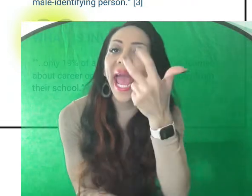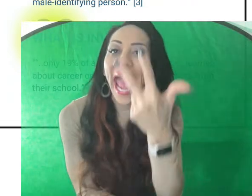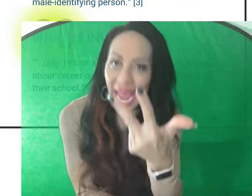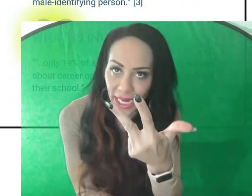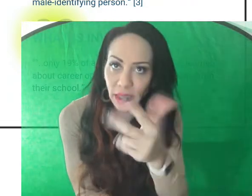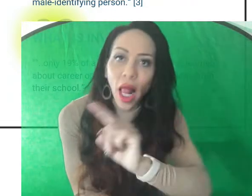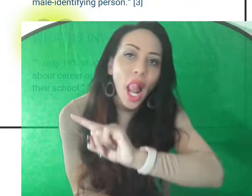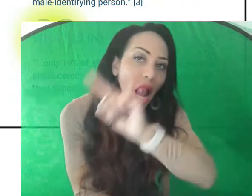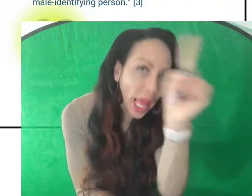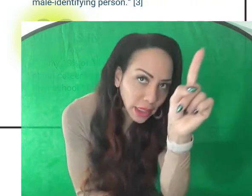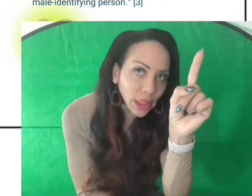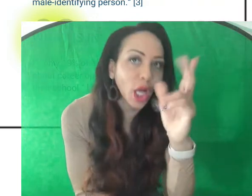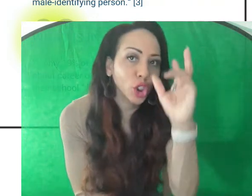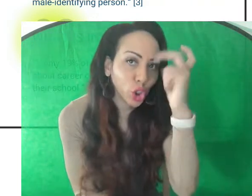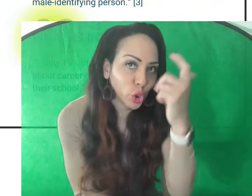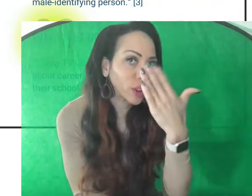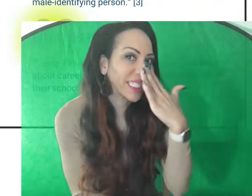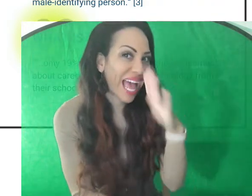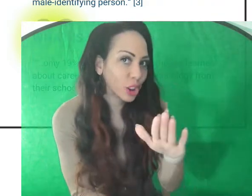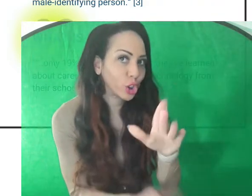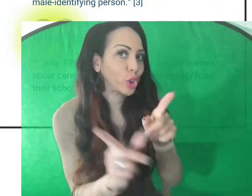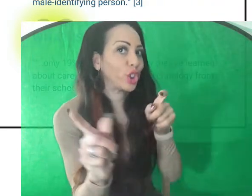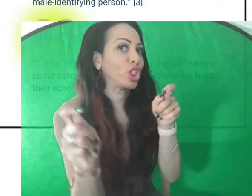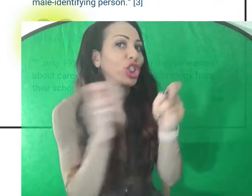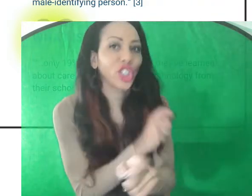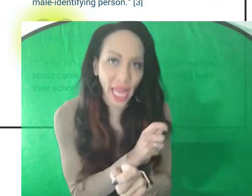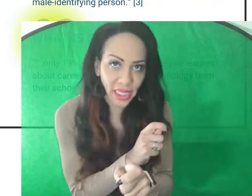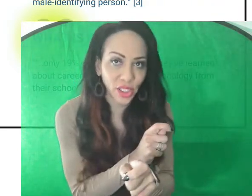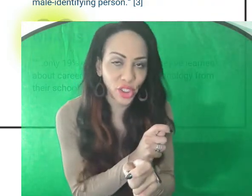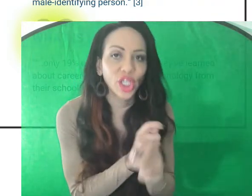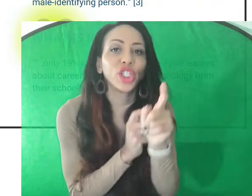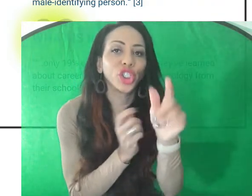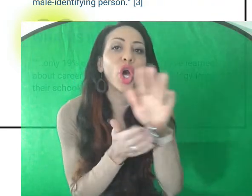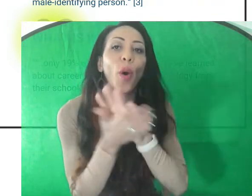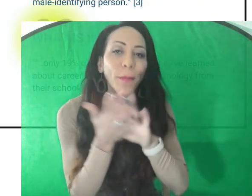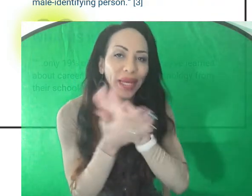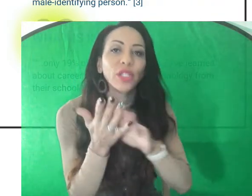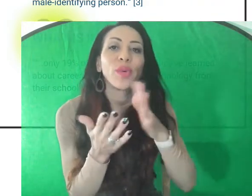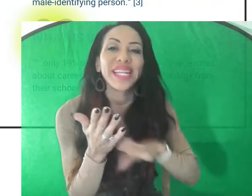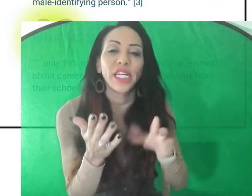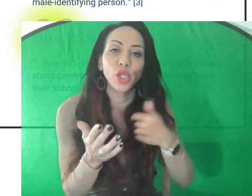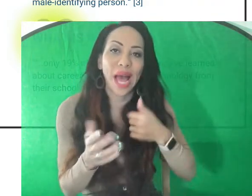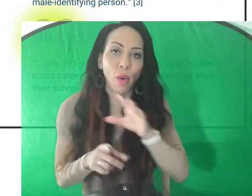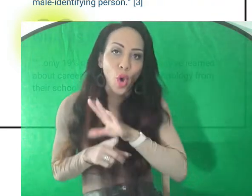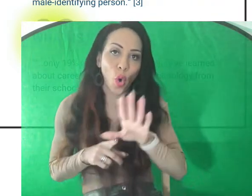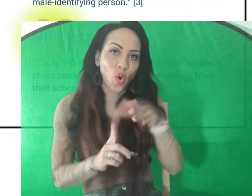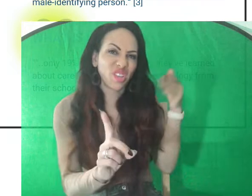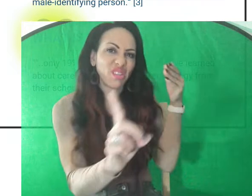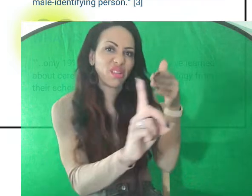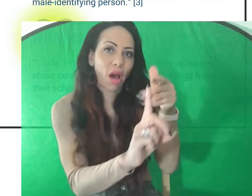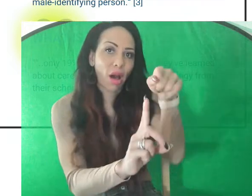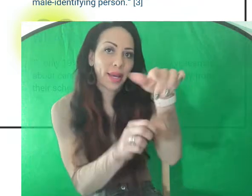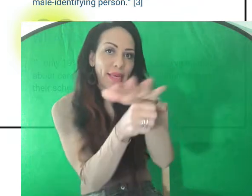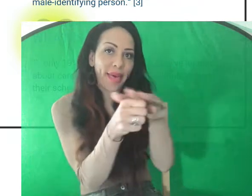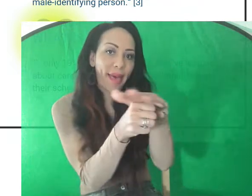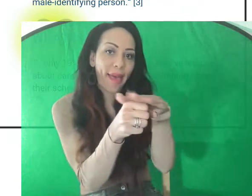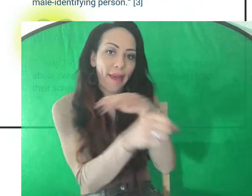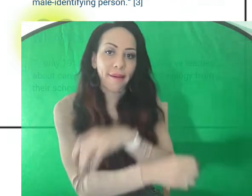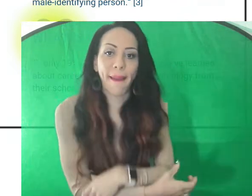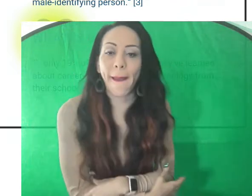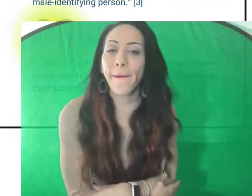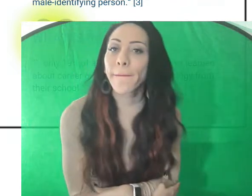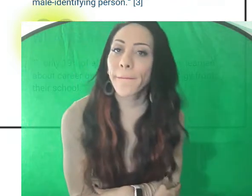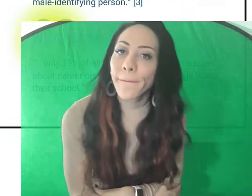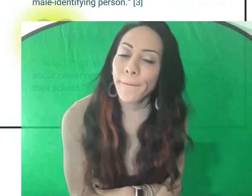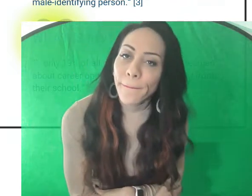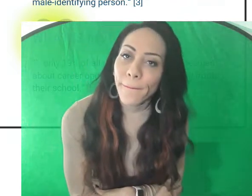okay, this is where we really need to target this action and do this. So yeah. Great, so